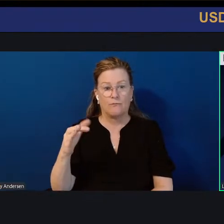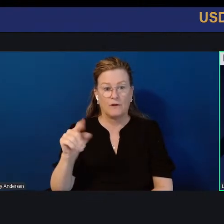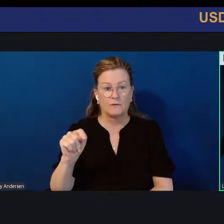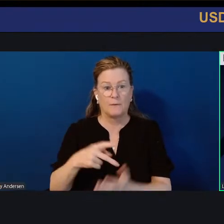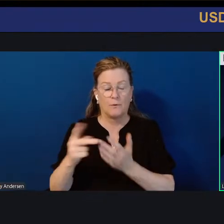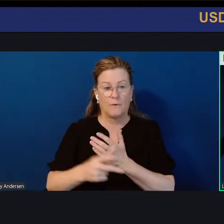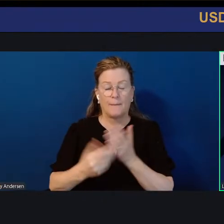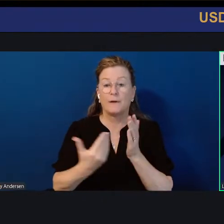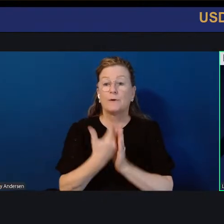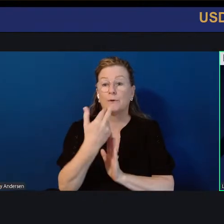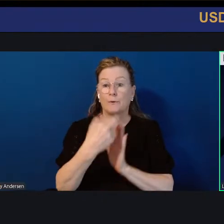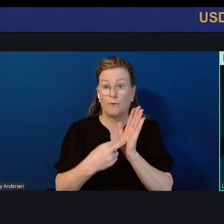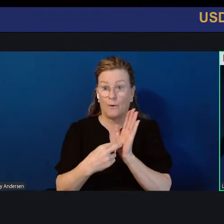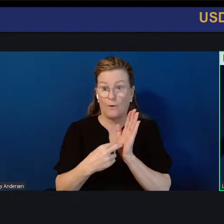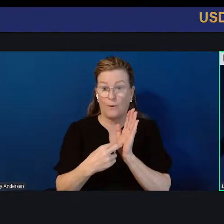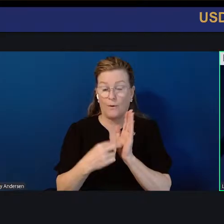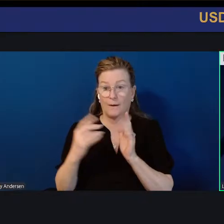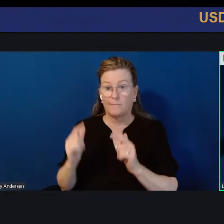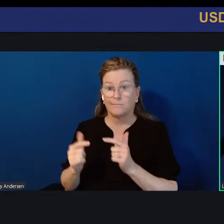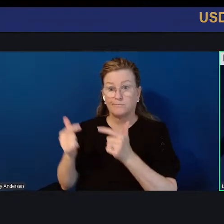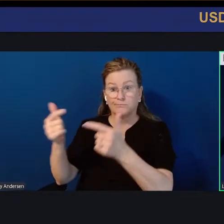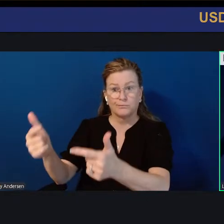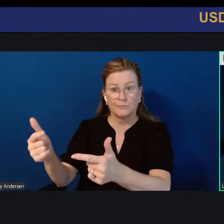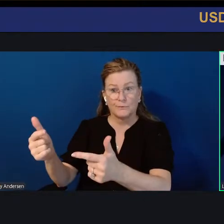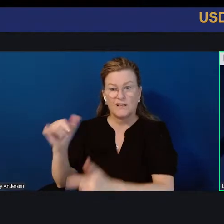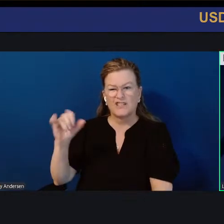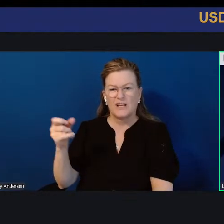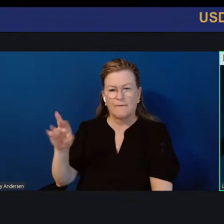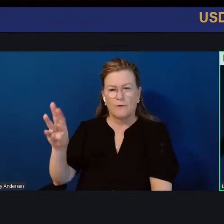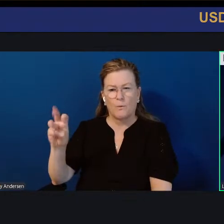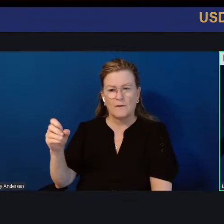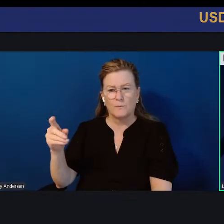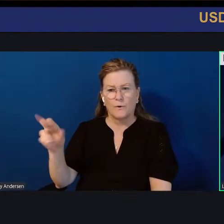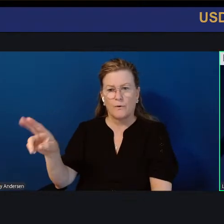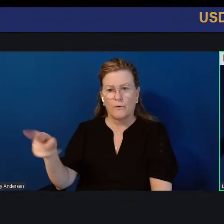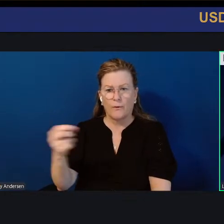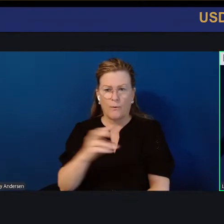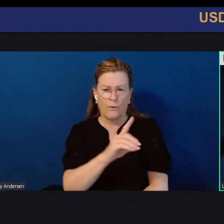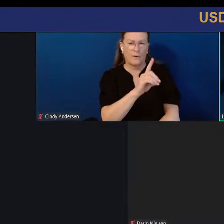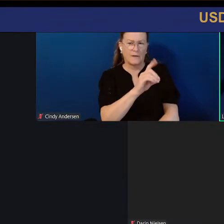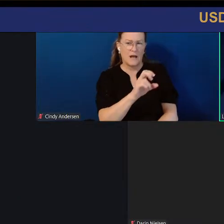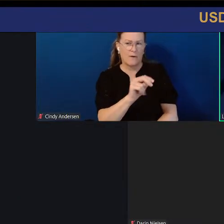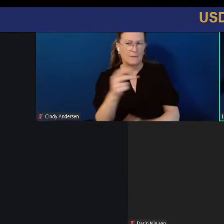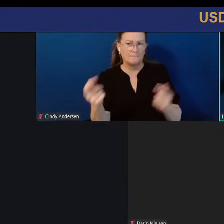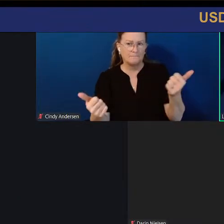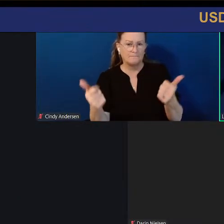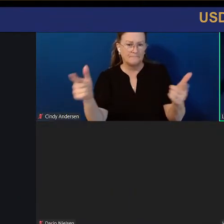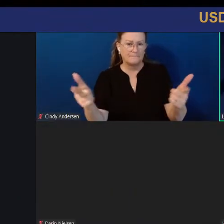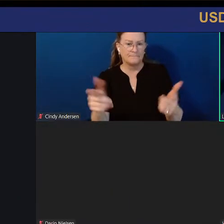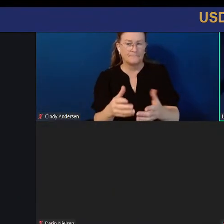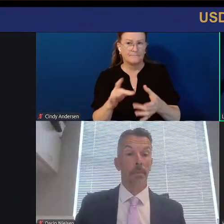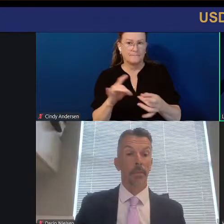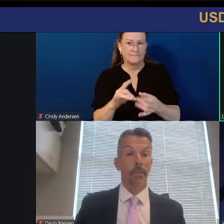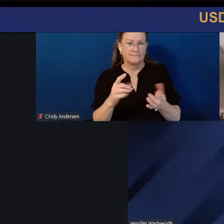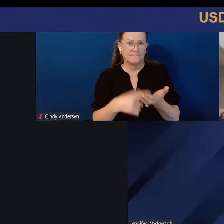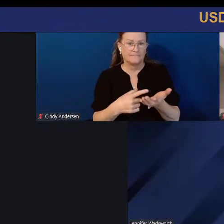role, and I will turn the time to either Jennifer Wadsworth or Darren Nilsson to open that up for